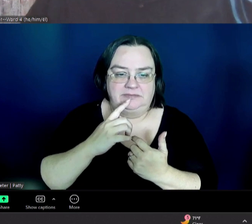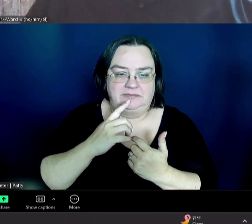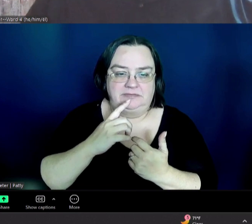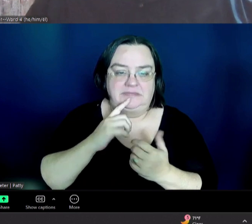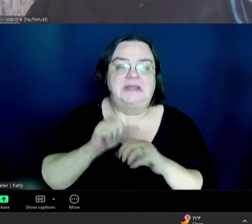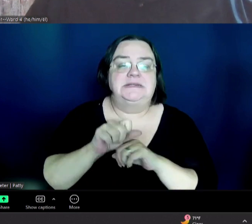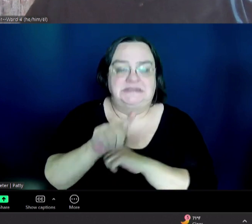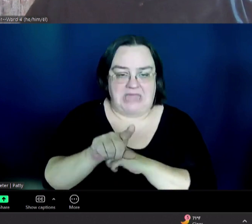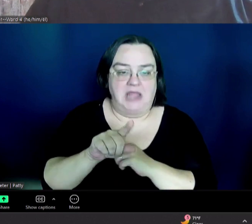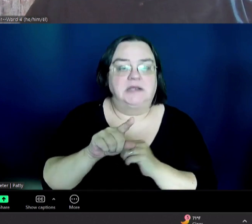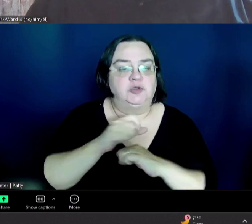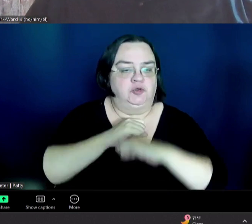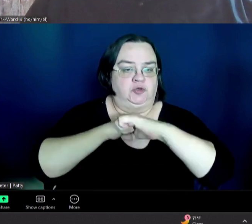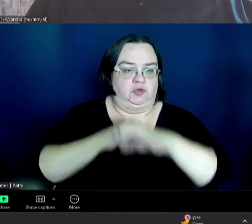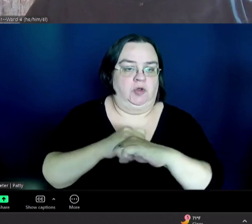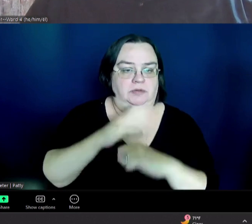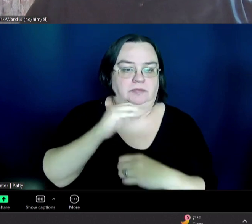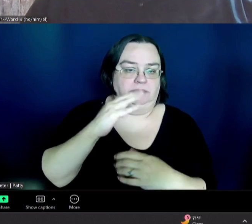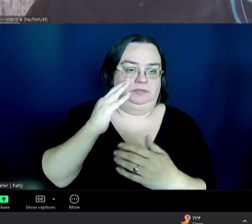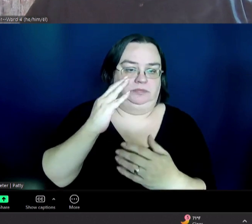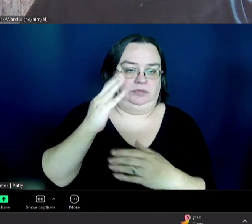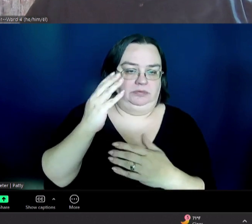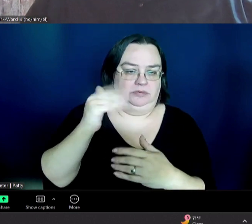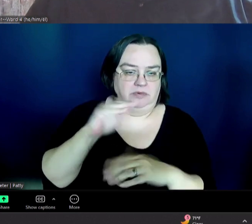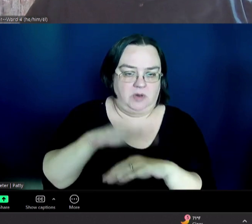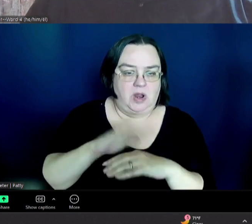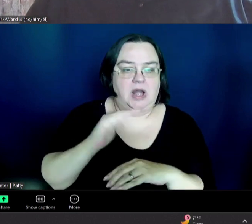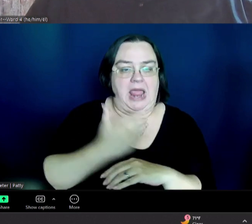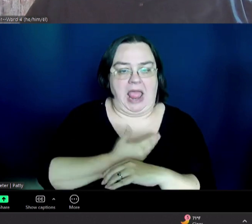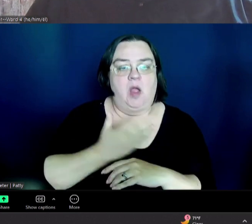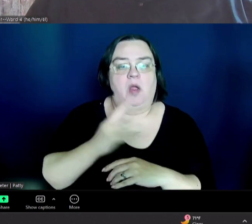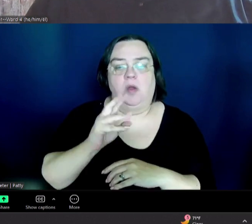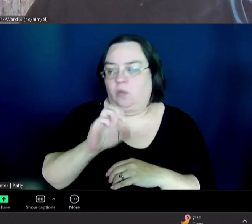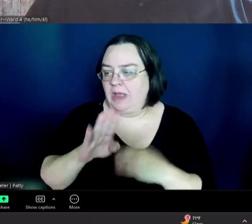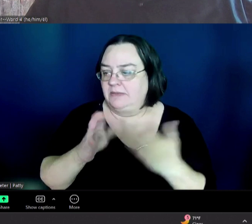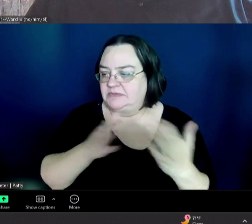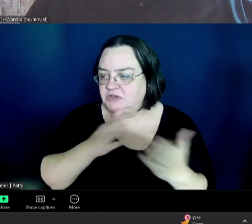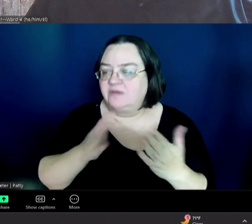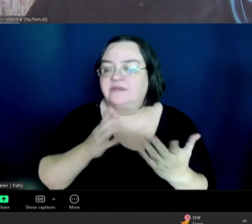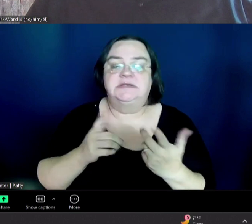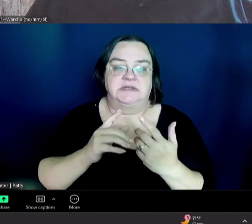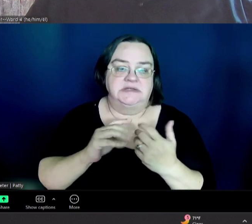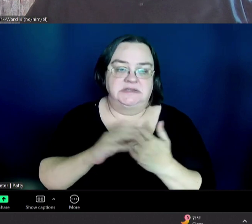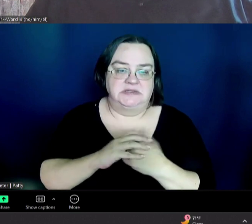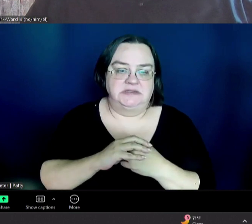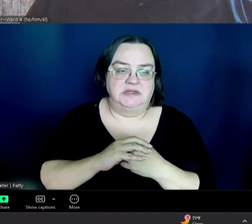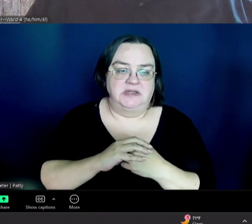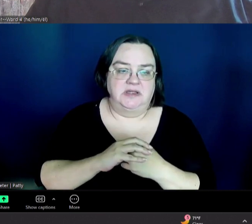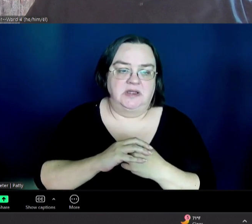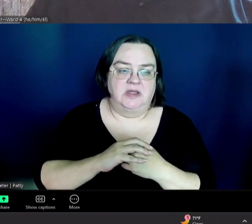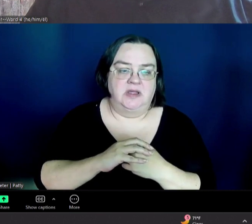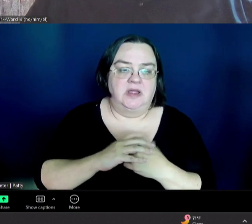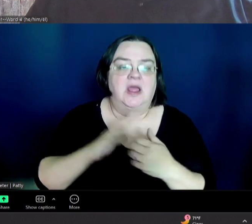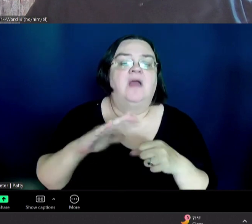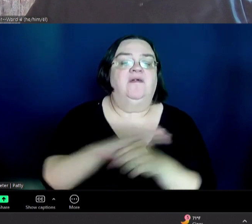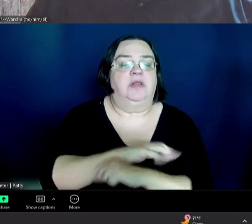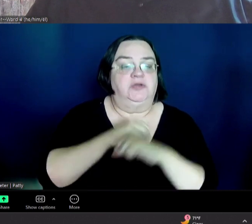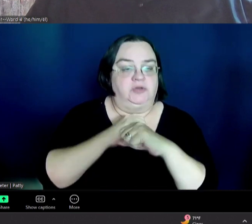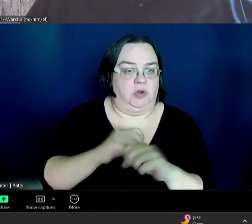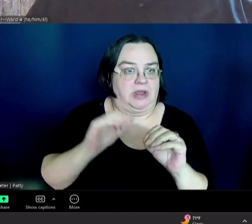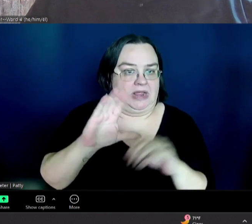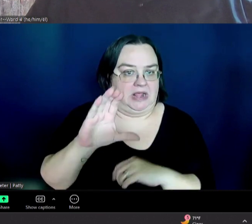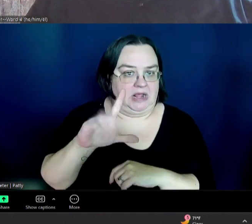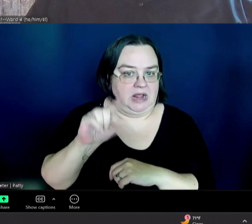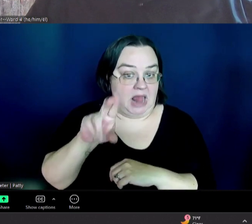said, in our Amazon Web Services, so our fully secure cloud storage. If you want to get more technical, I certainly could,